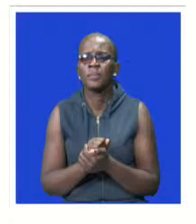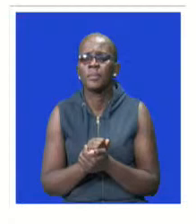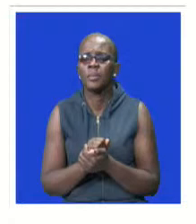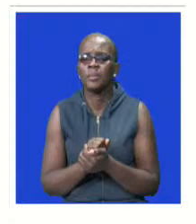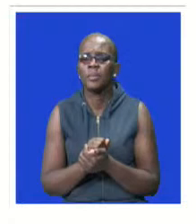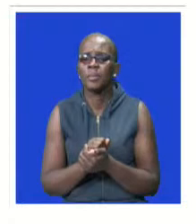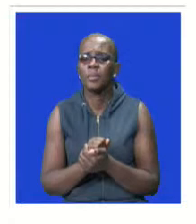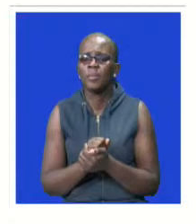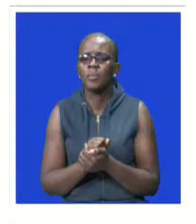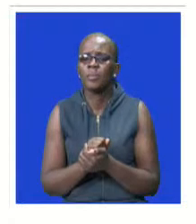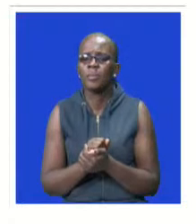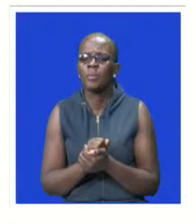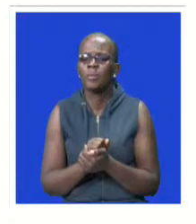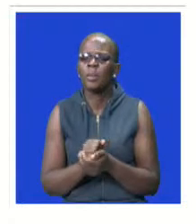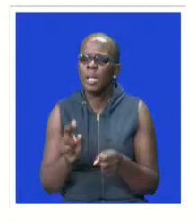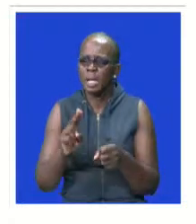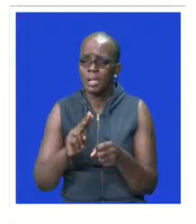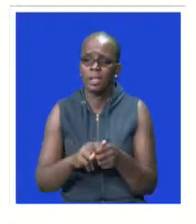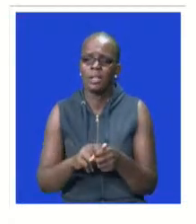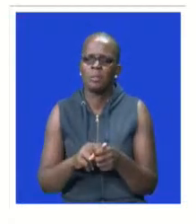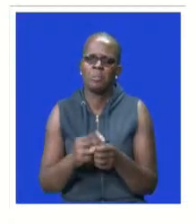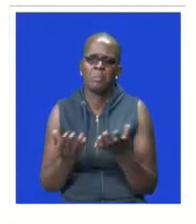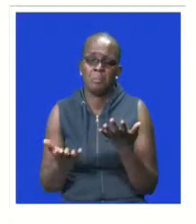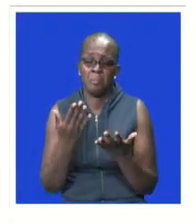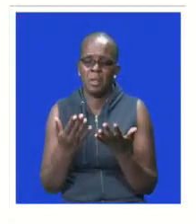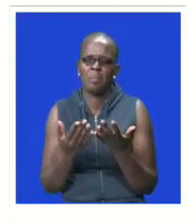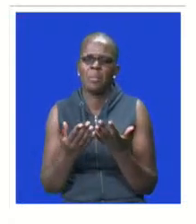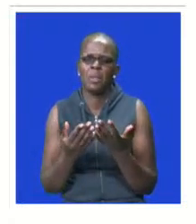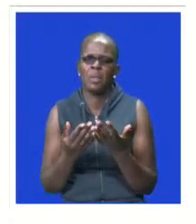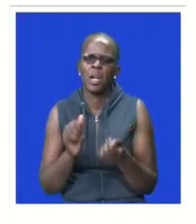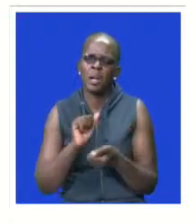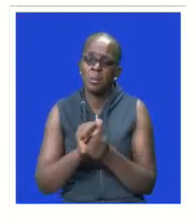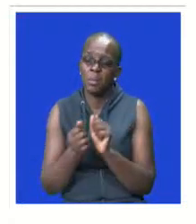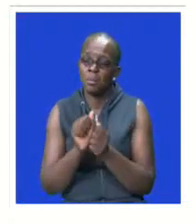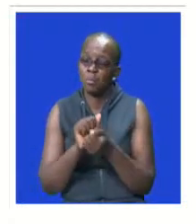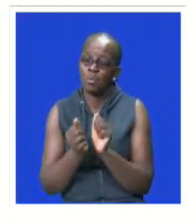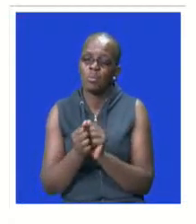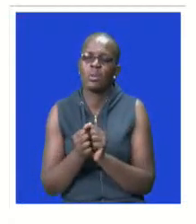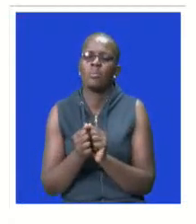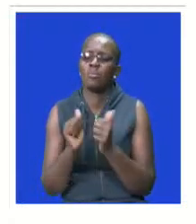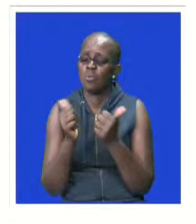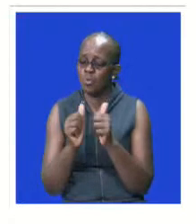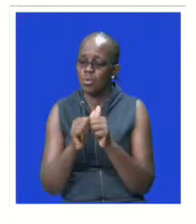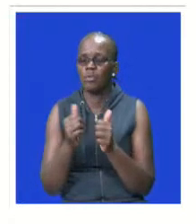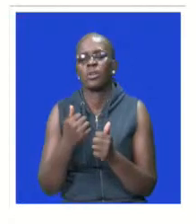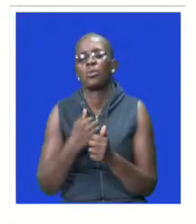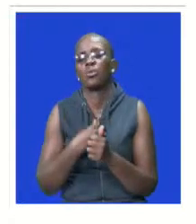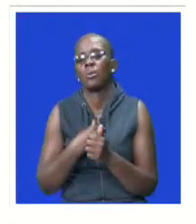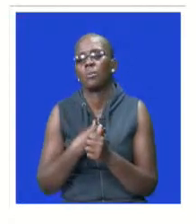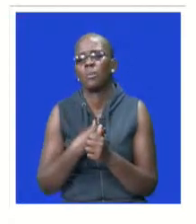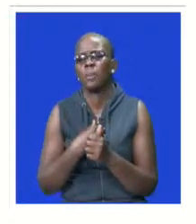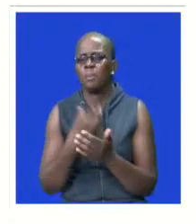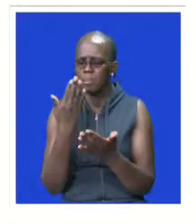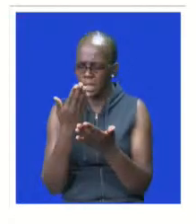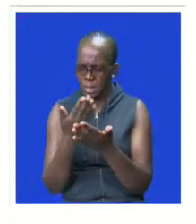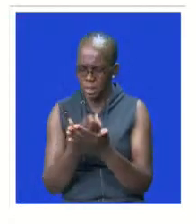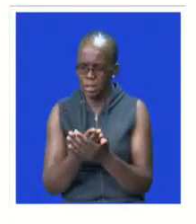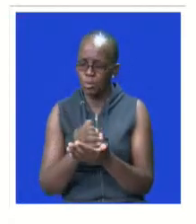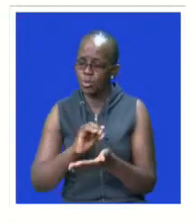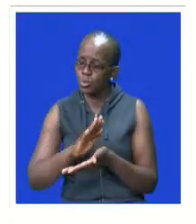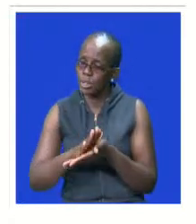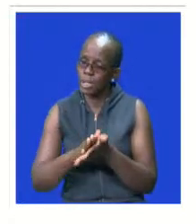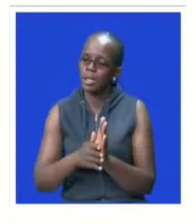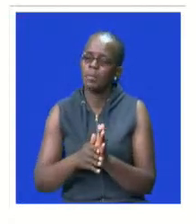right. So somehow it is affecting that friend of yours. And then you have to write a letter of motivation to him or